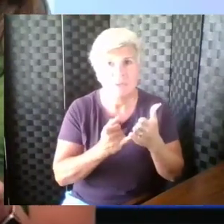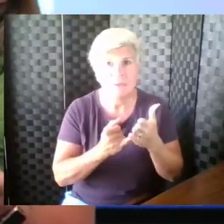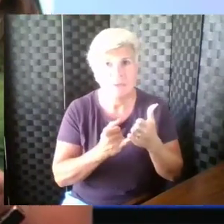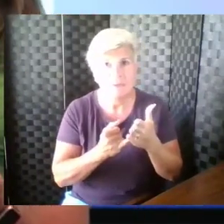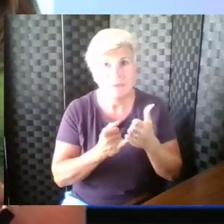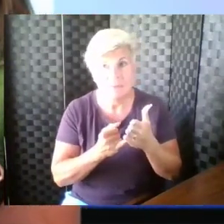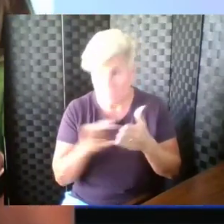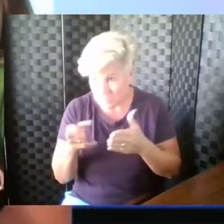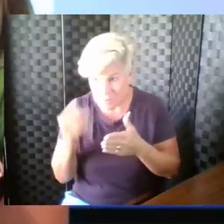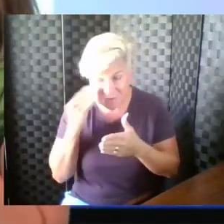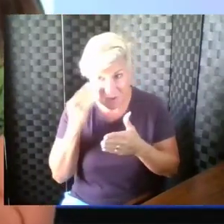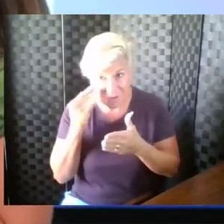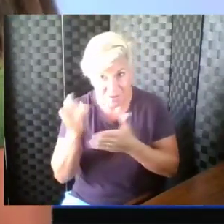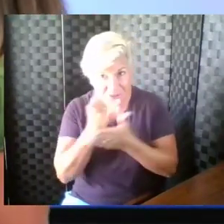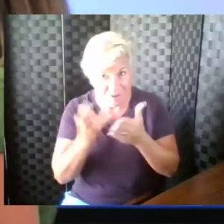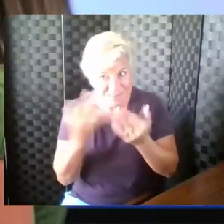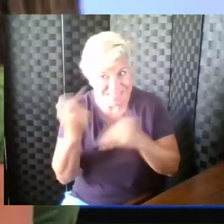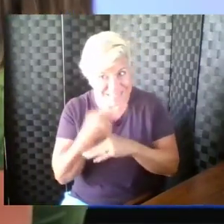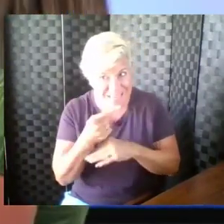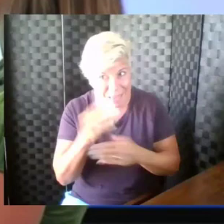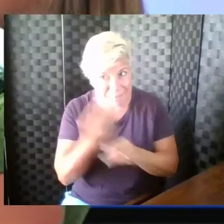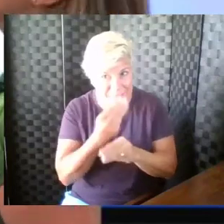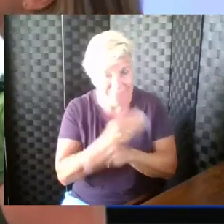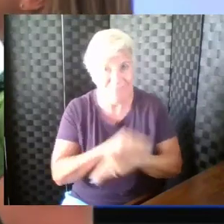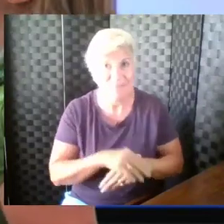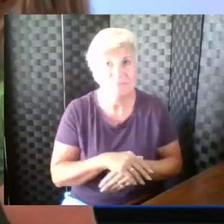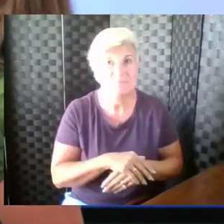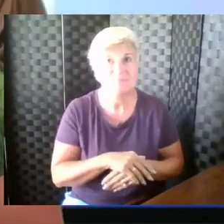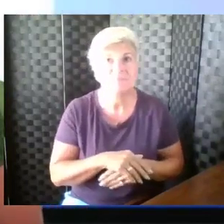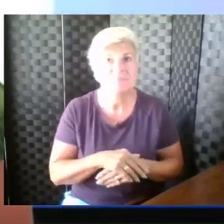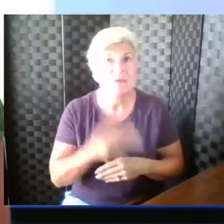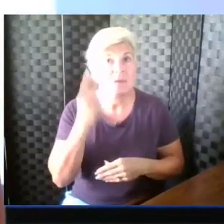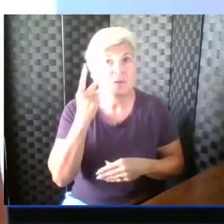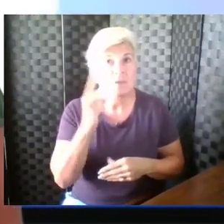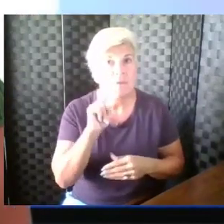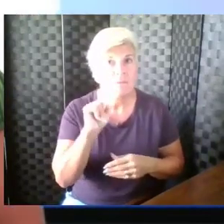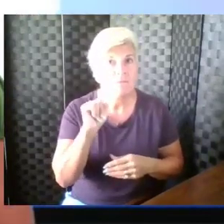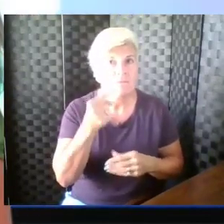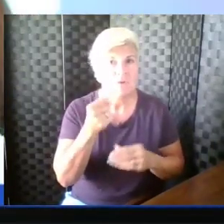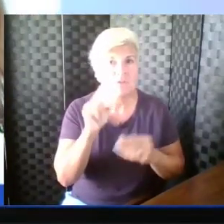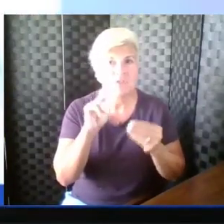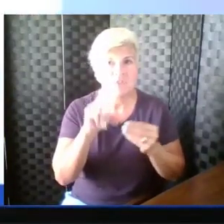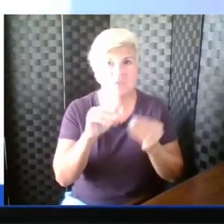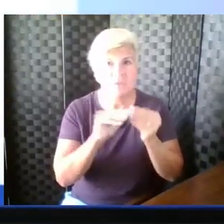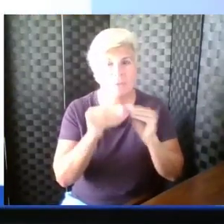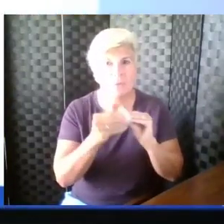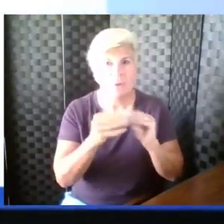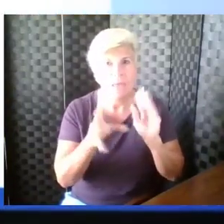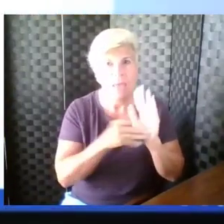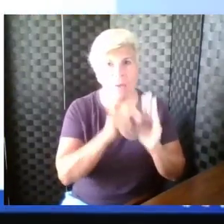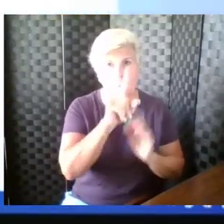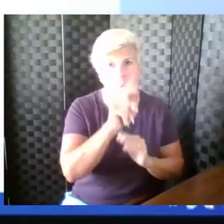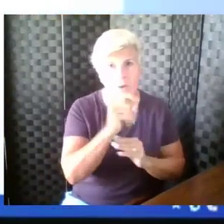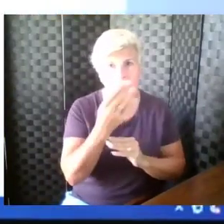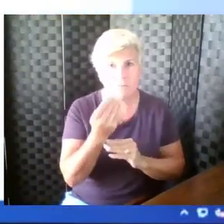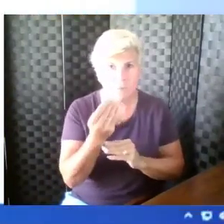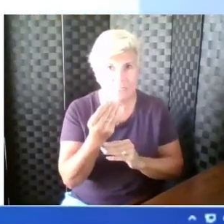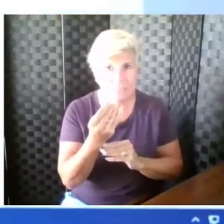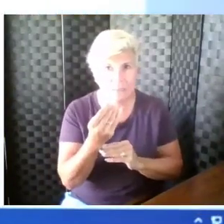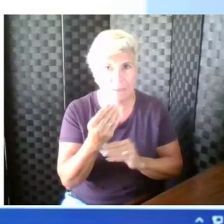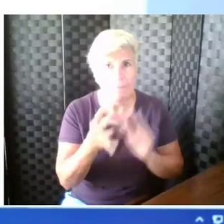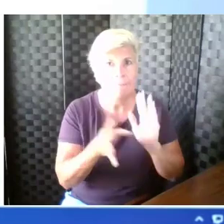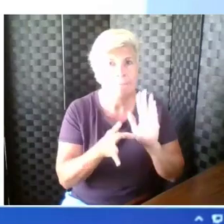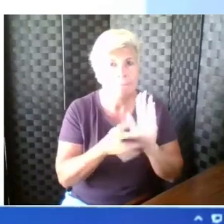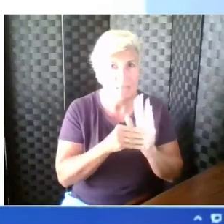bet you didn't know you were going to do art in math today. All right, so we're going to take a look at these first 2 numbers. We're going to add 114